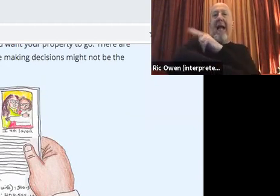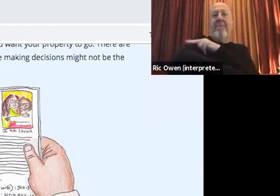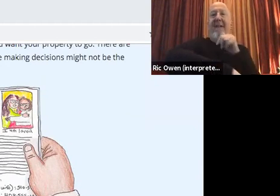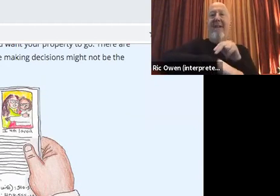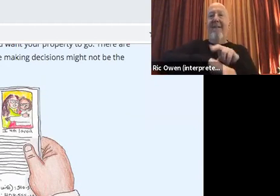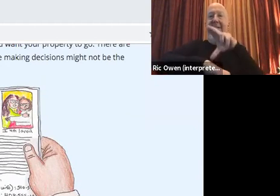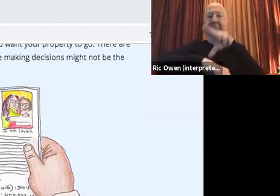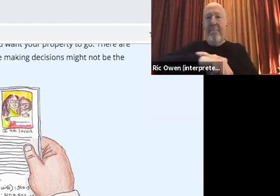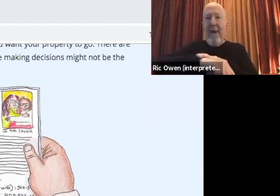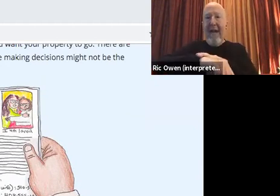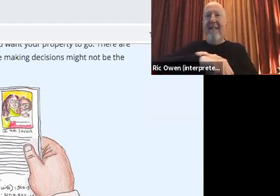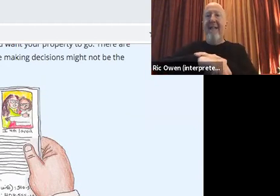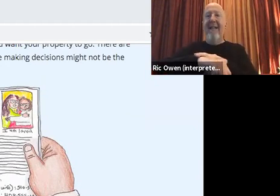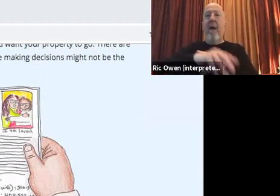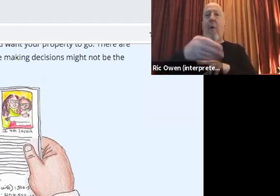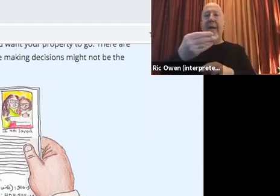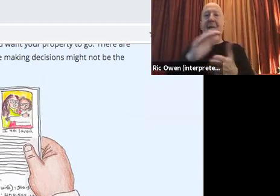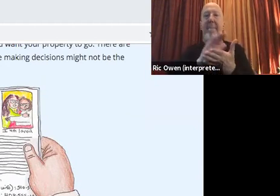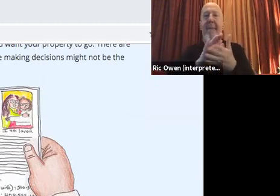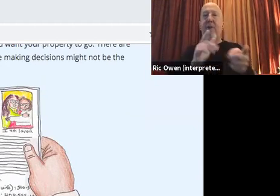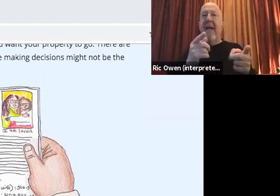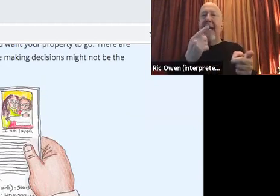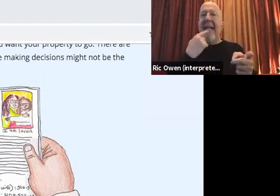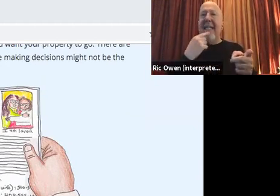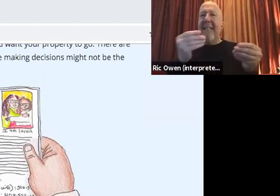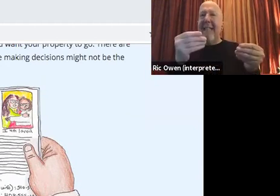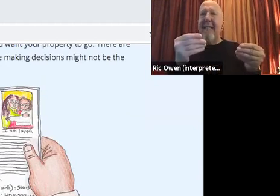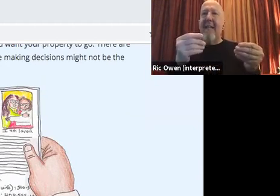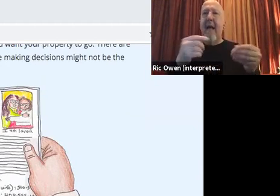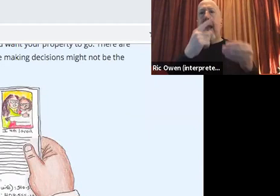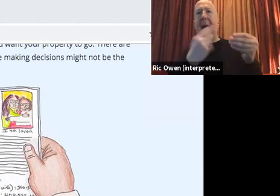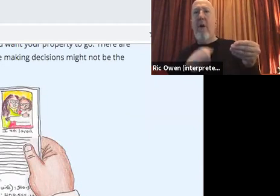has headings that say, about me, dear provider, and phone numbers.